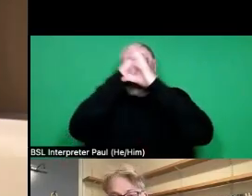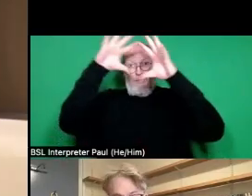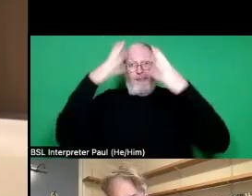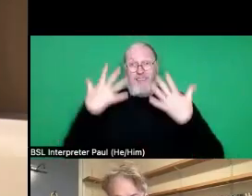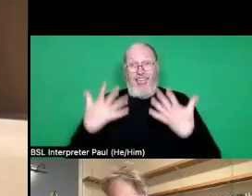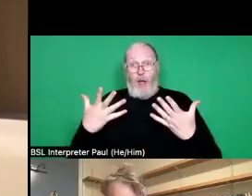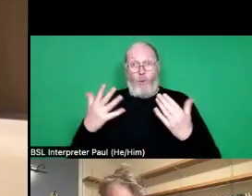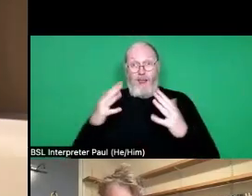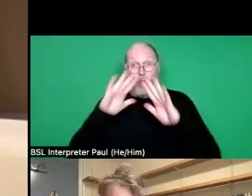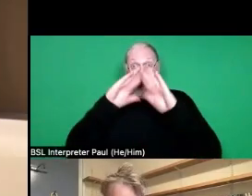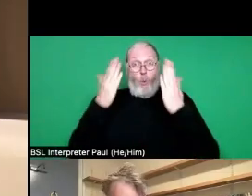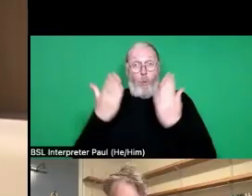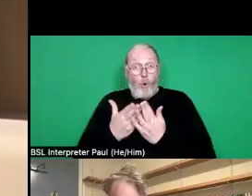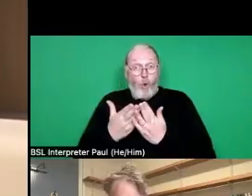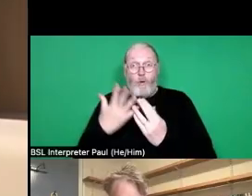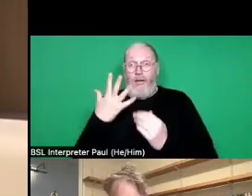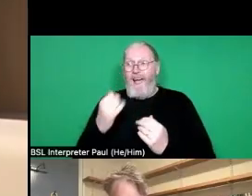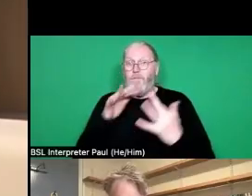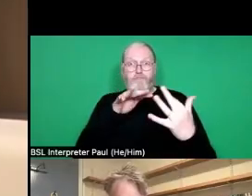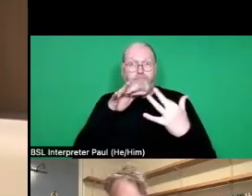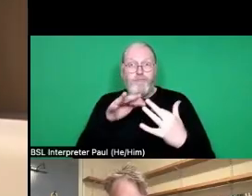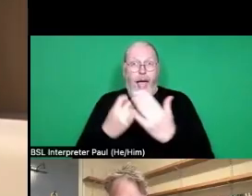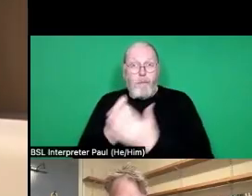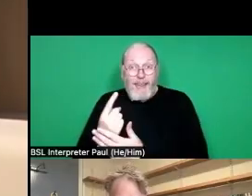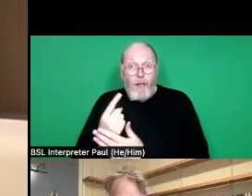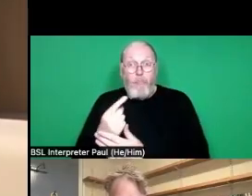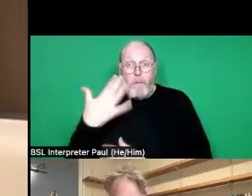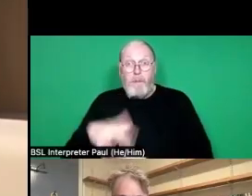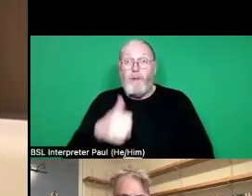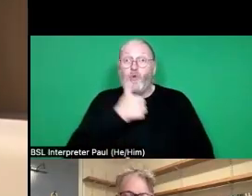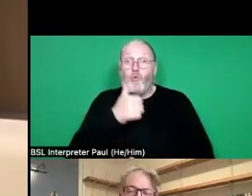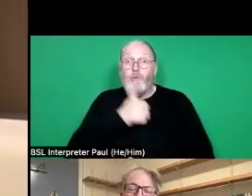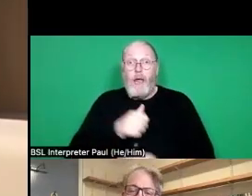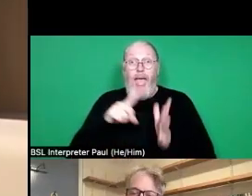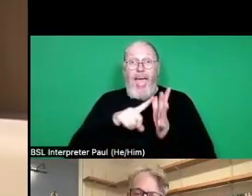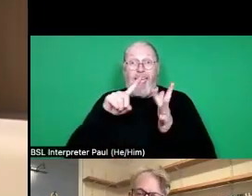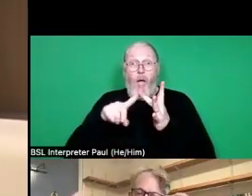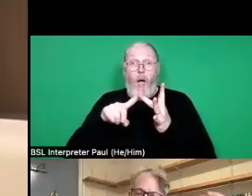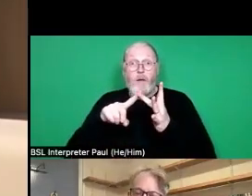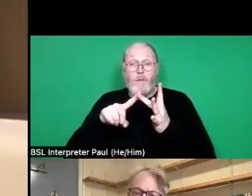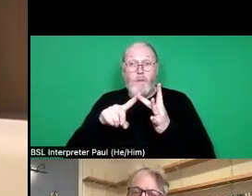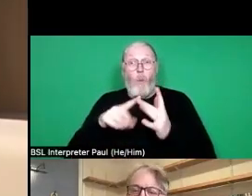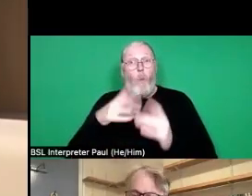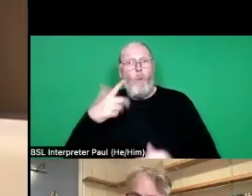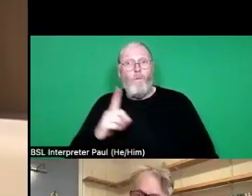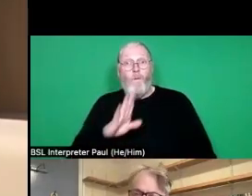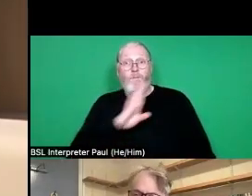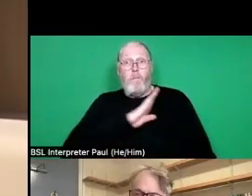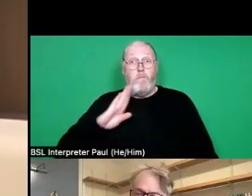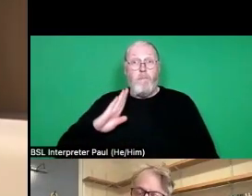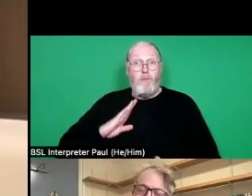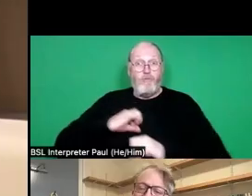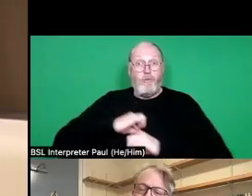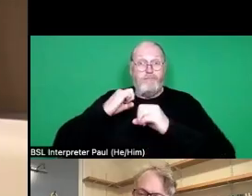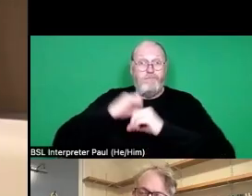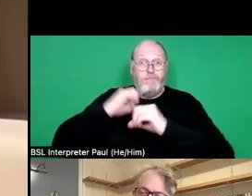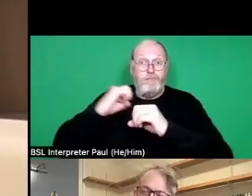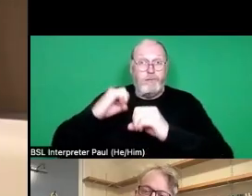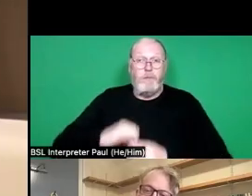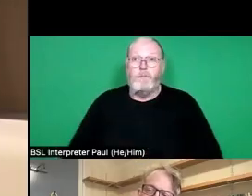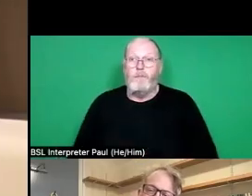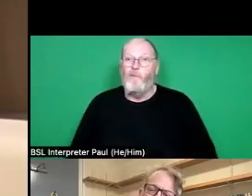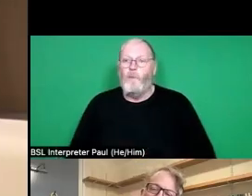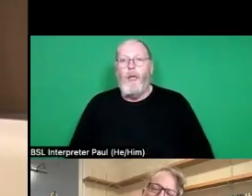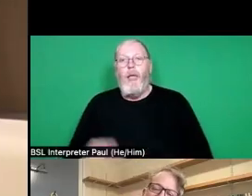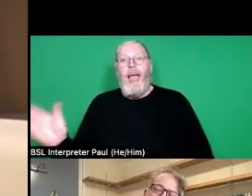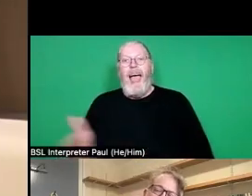and artificial stupidity is in operation. So, and in the middle, you've probably got maker mentality,